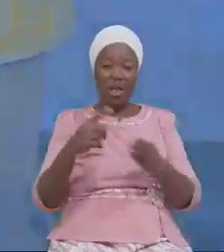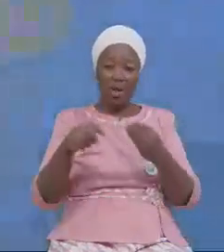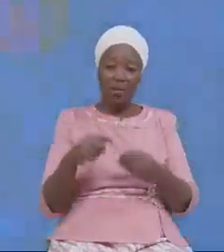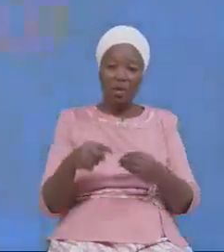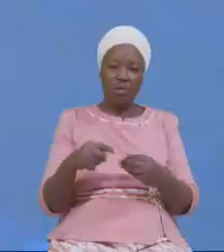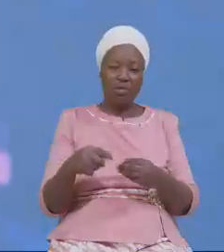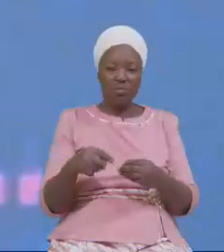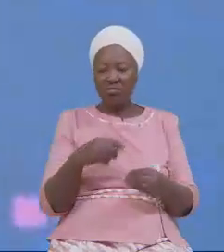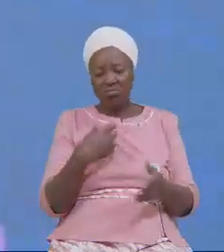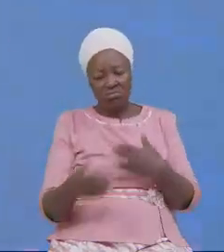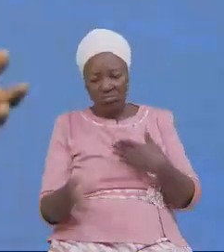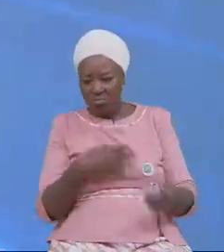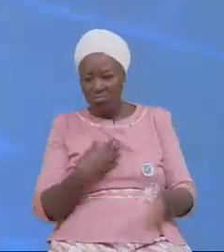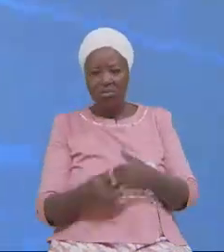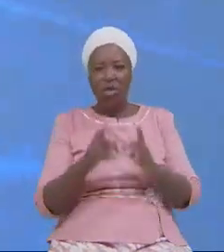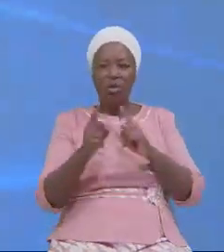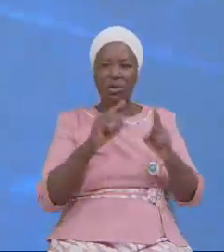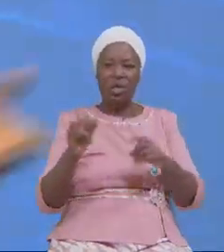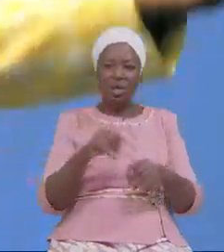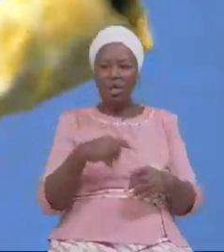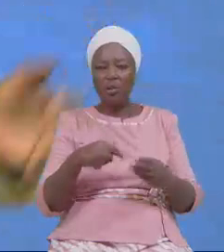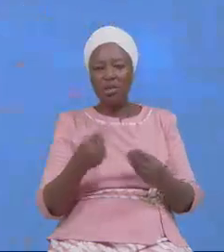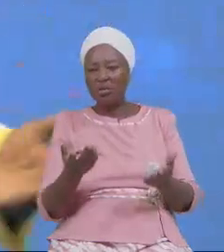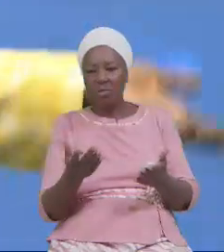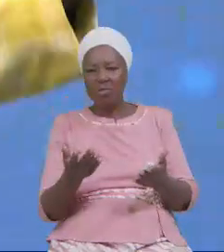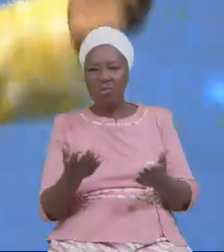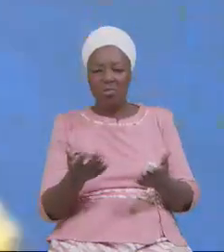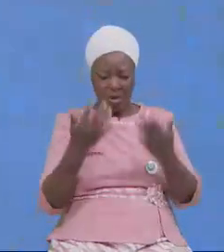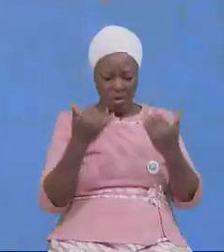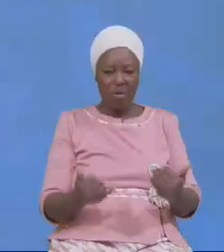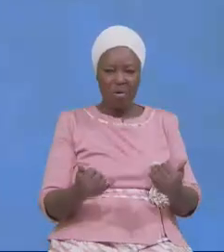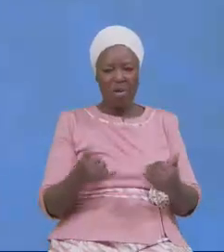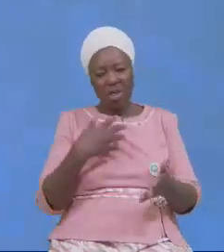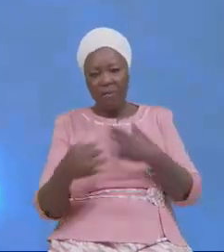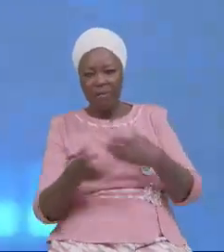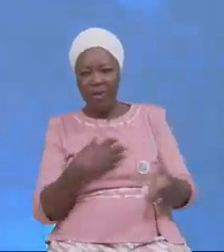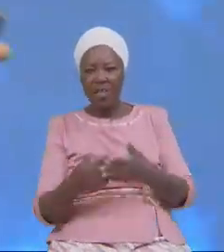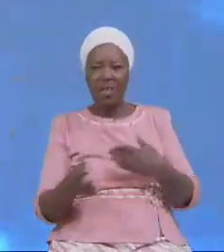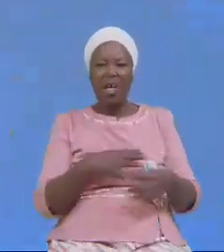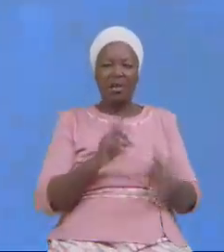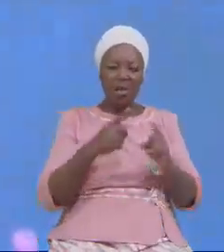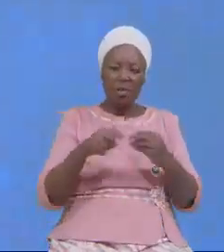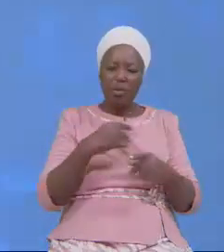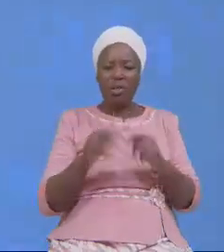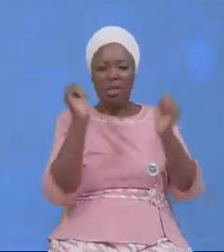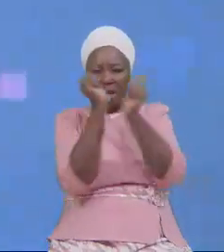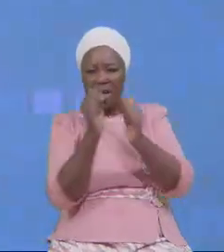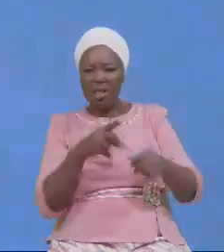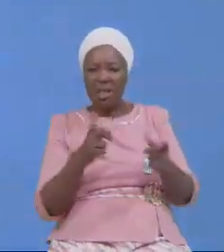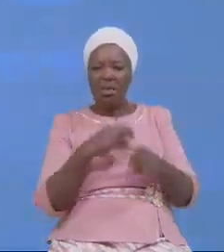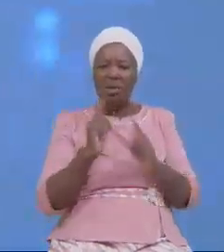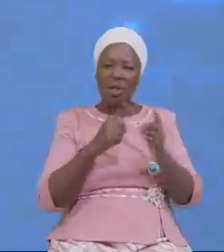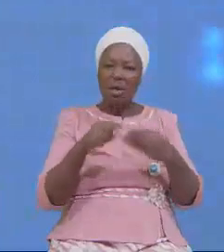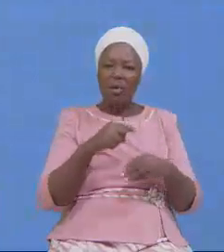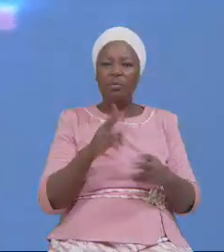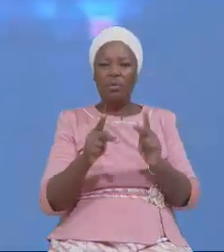whatever, talking about current affairs, talking about the people that arrested you, talking about the people that have